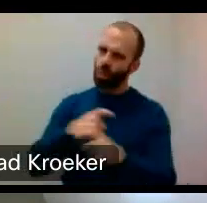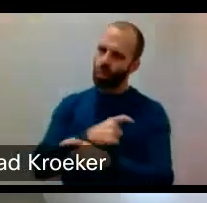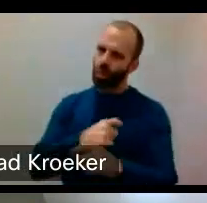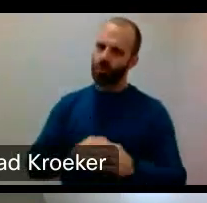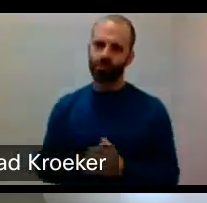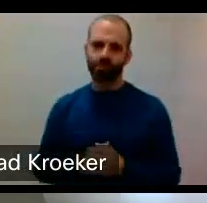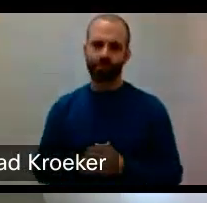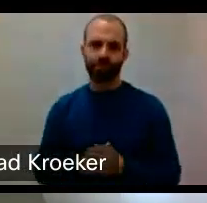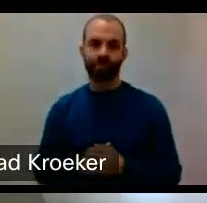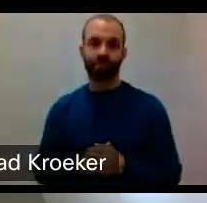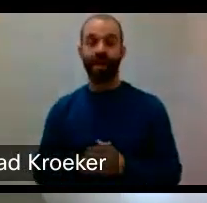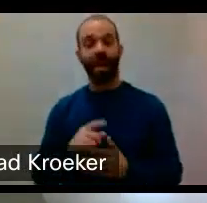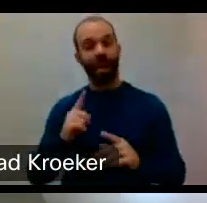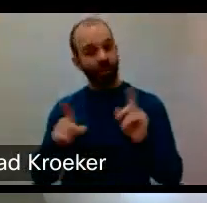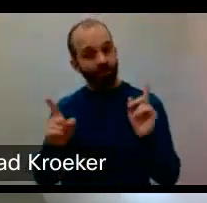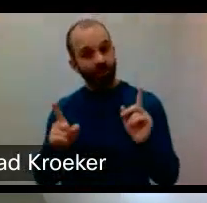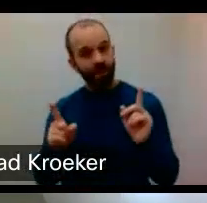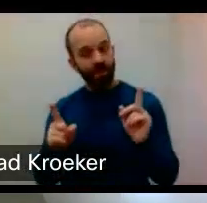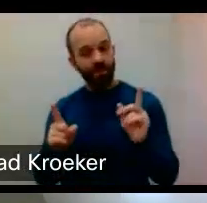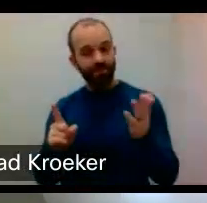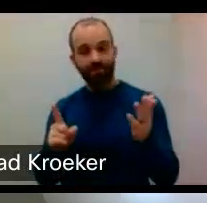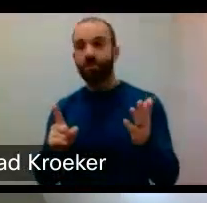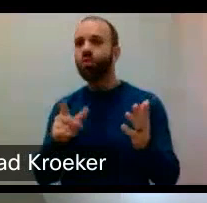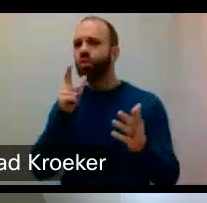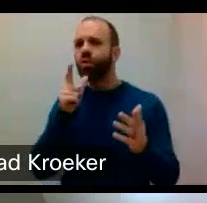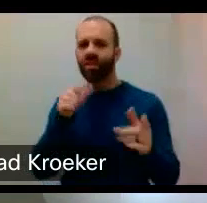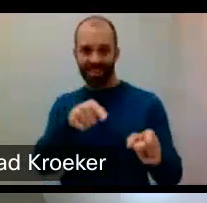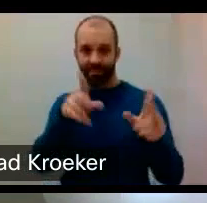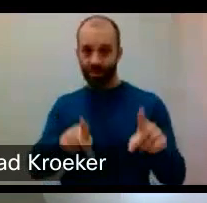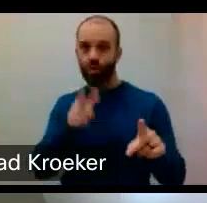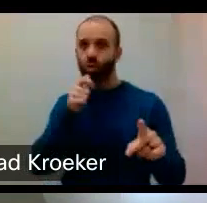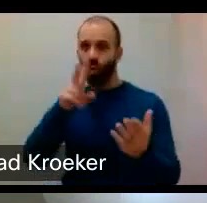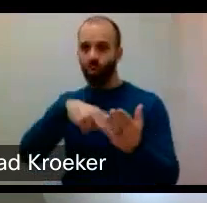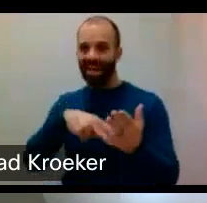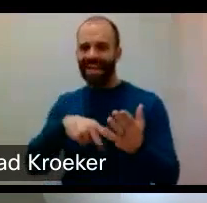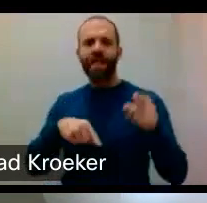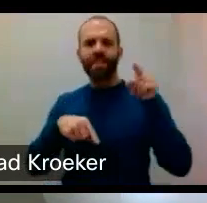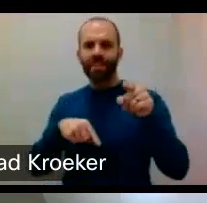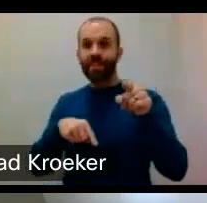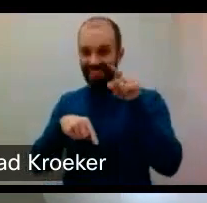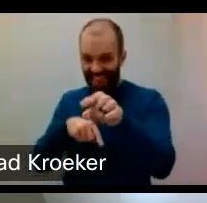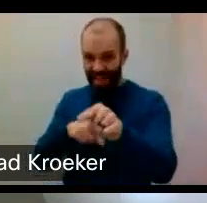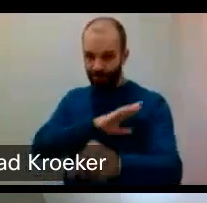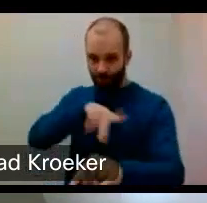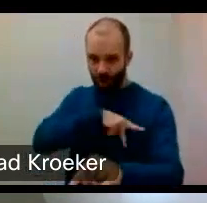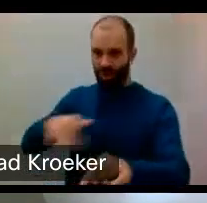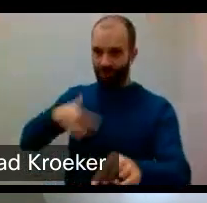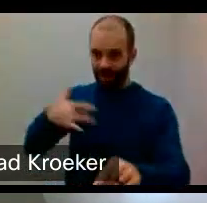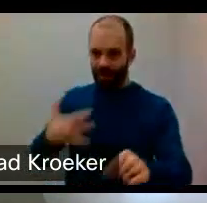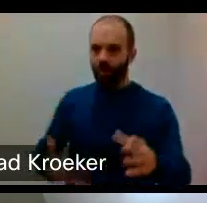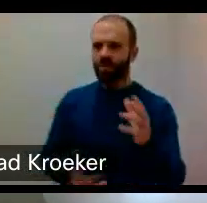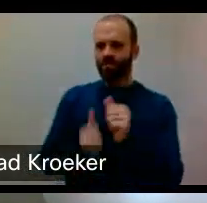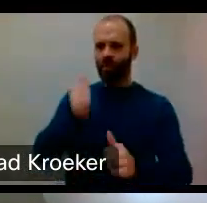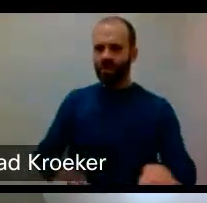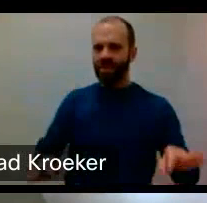Okay, but the person who read this book, this is what they felt was the most important or the most interesting when